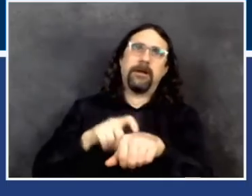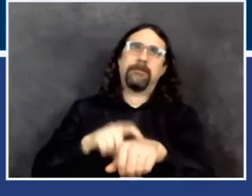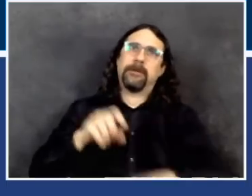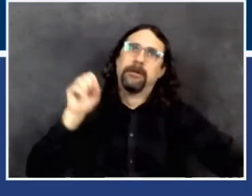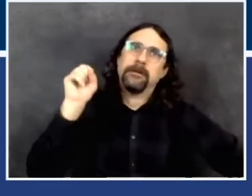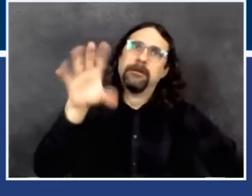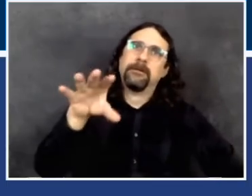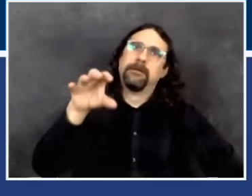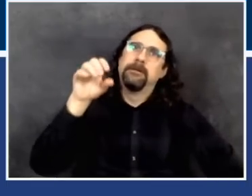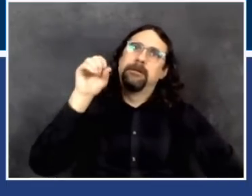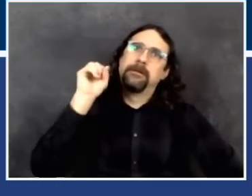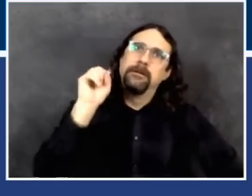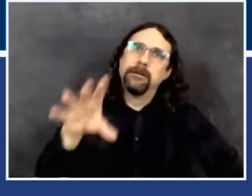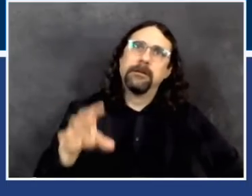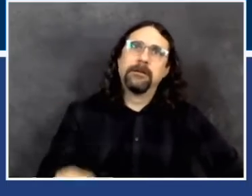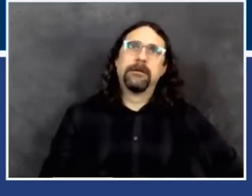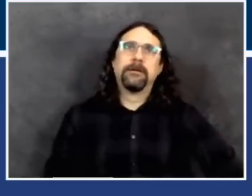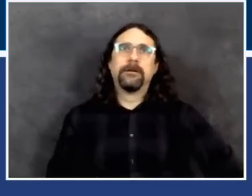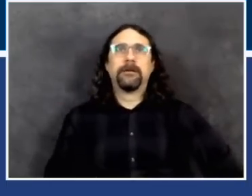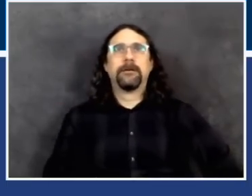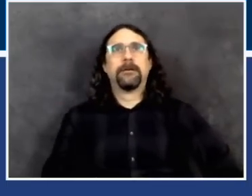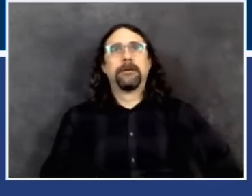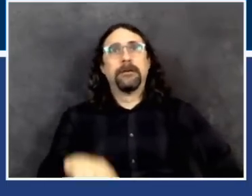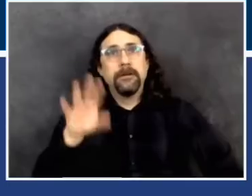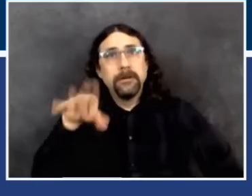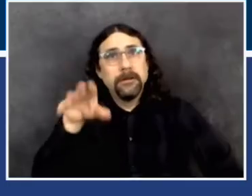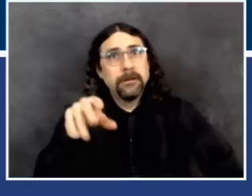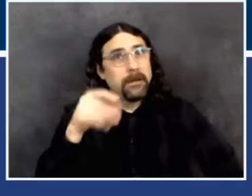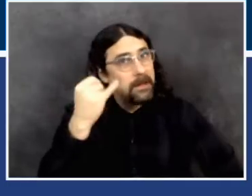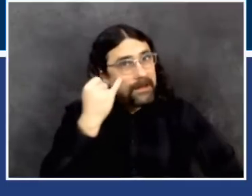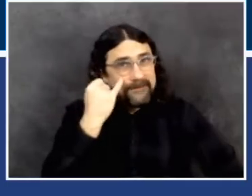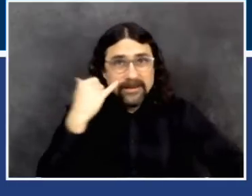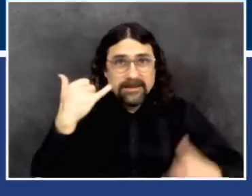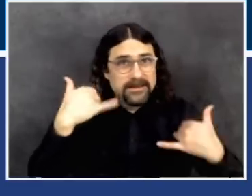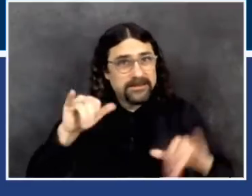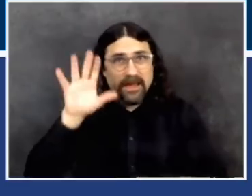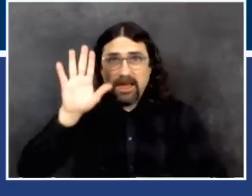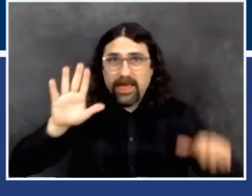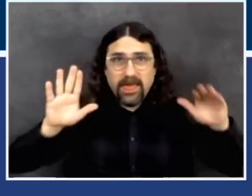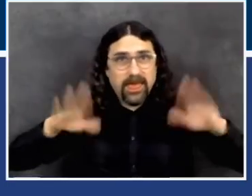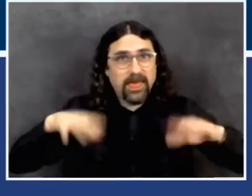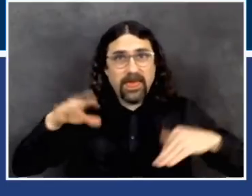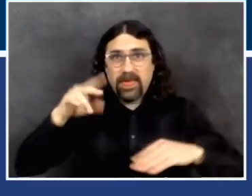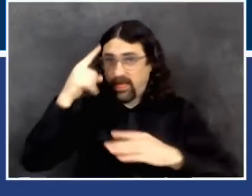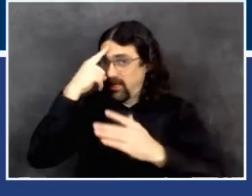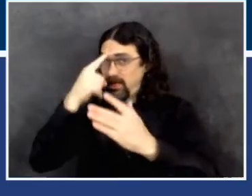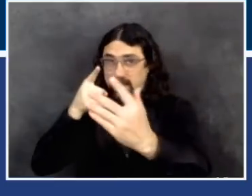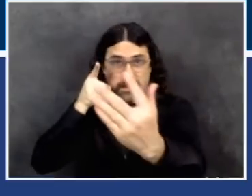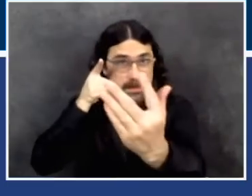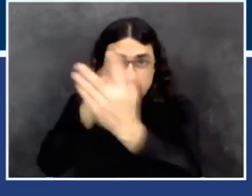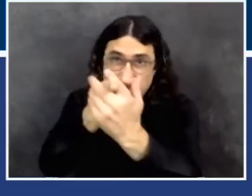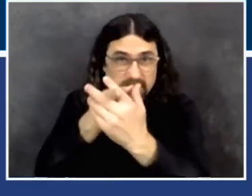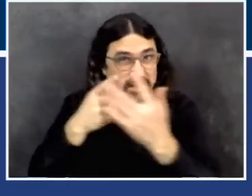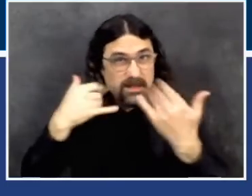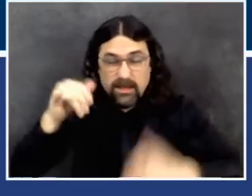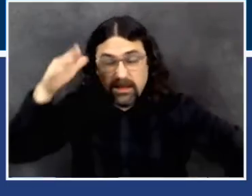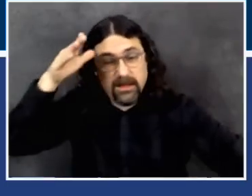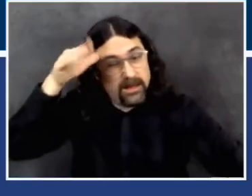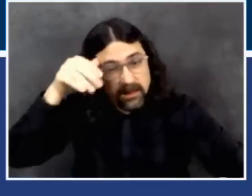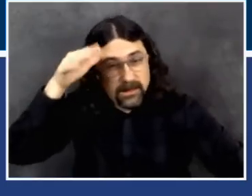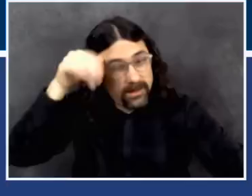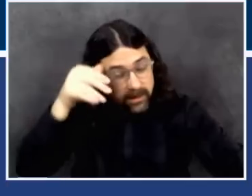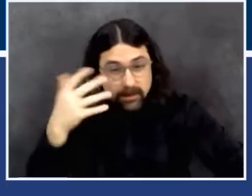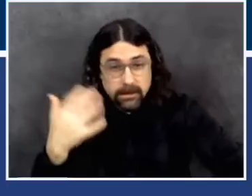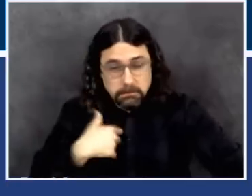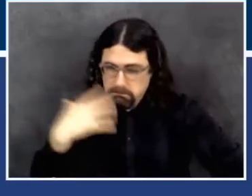yet, we're going to have to get tougher and tougher. NYPD, which is regaining strength now as more and more of our officers